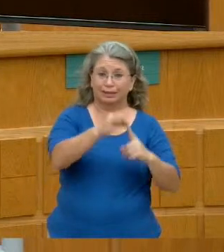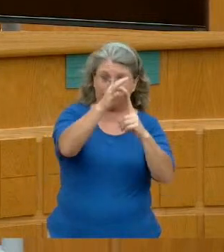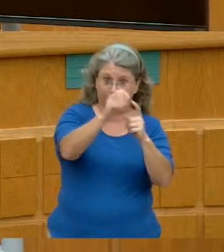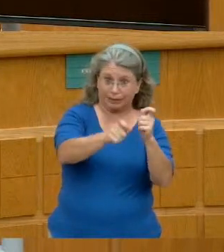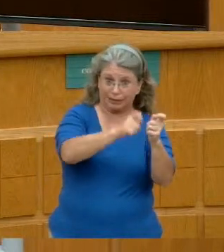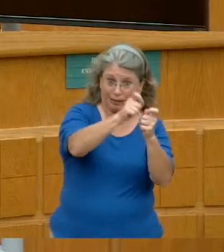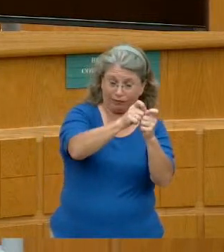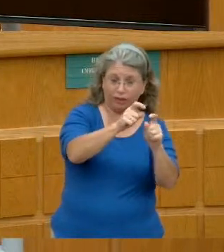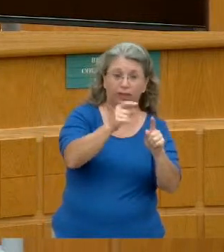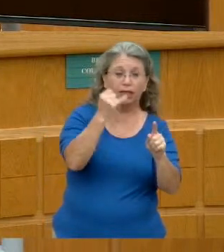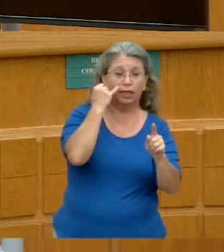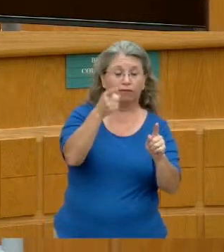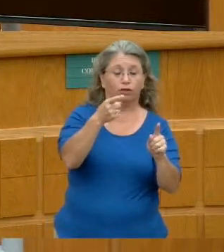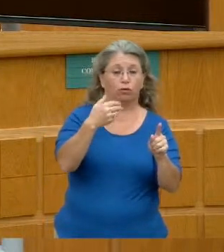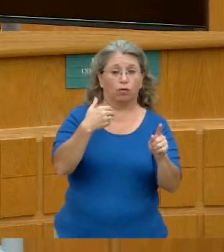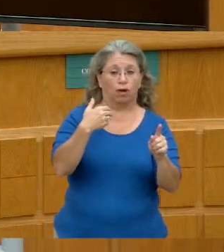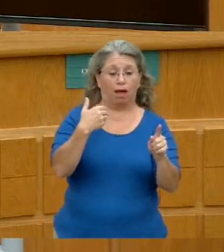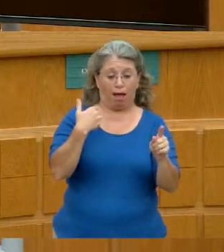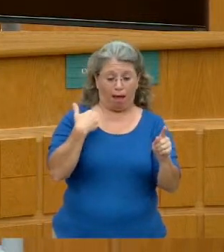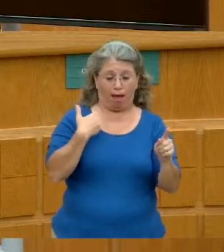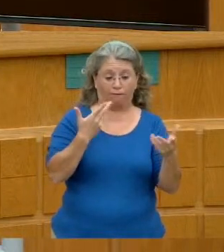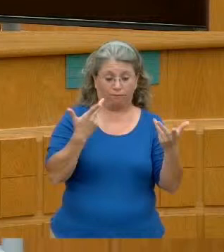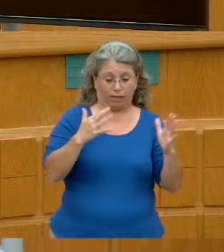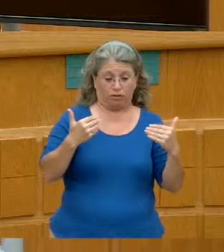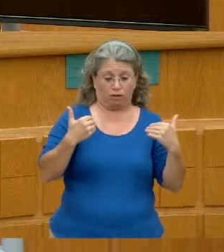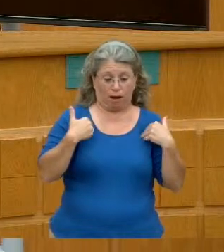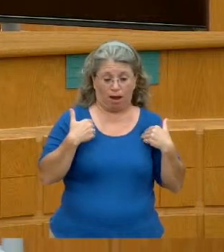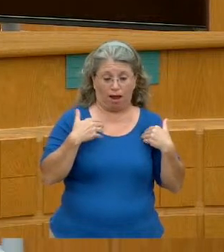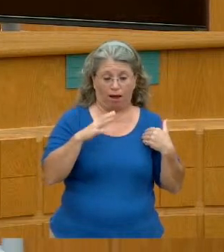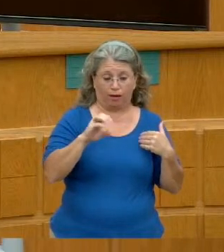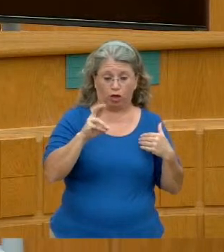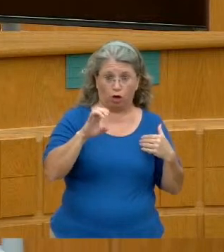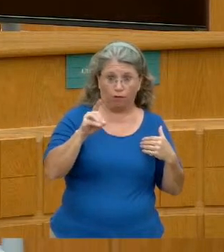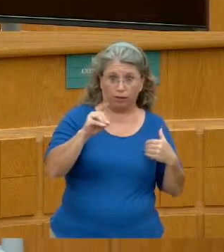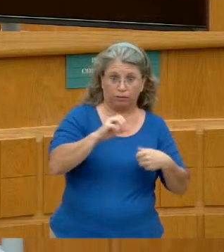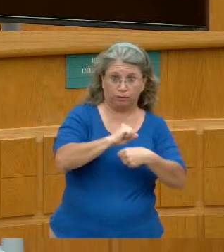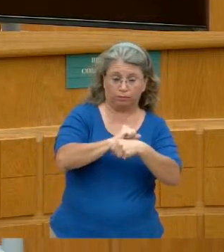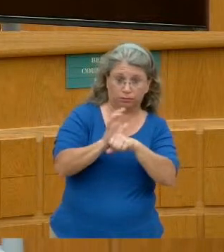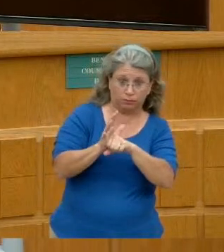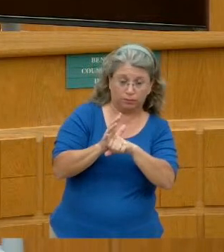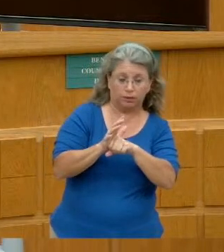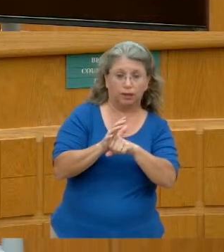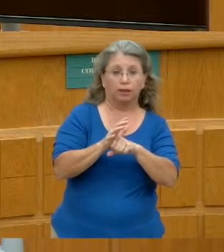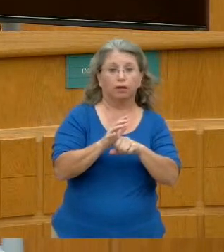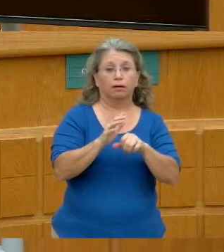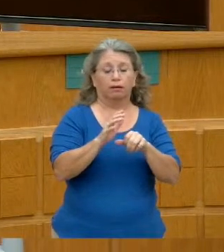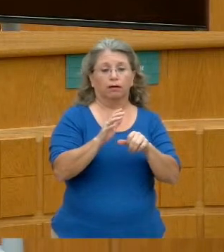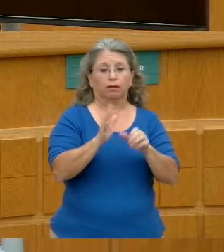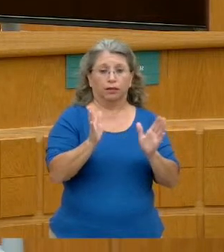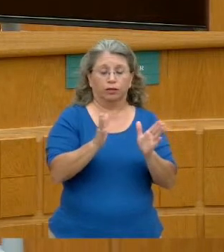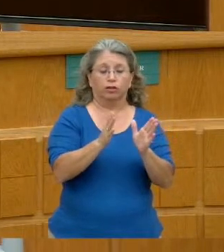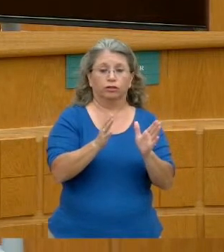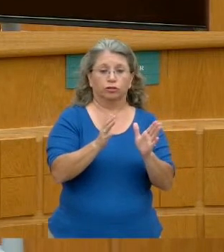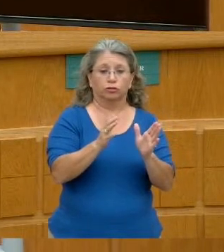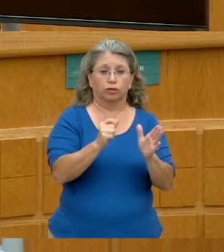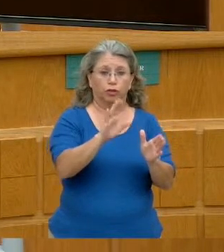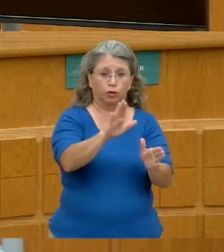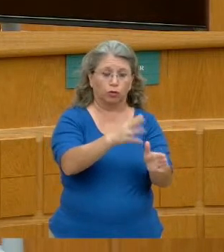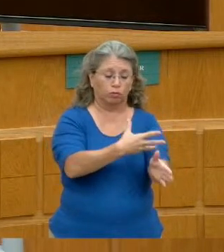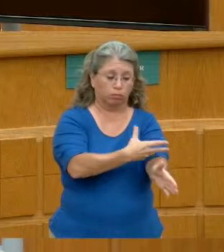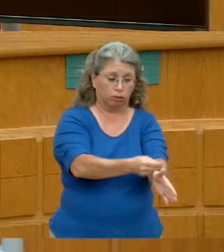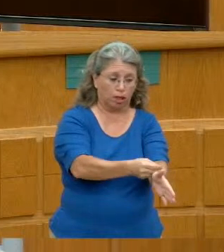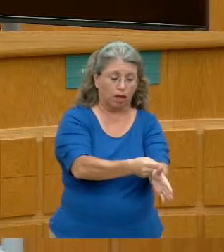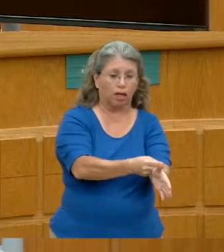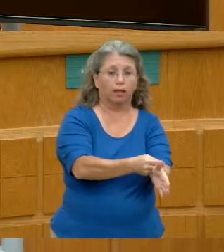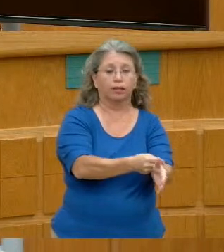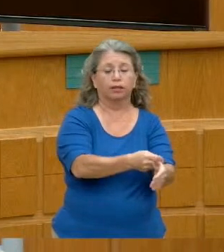patient, that the plasma could be used to really help two people recover. So you